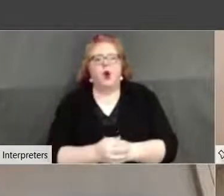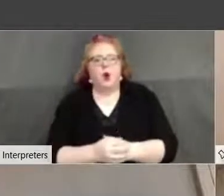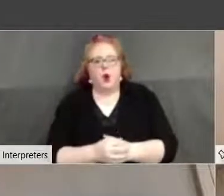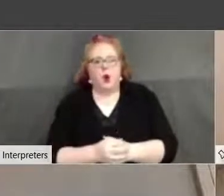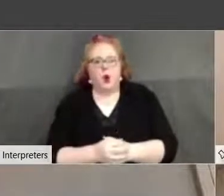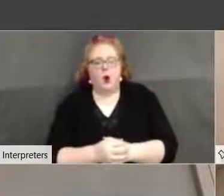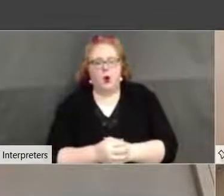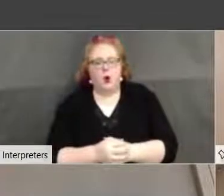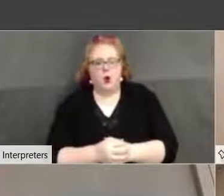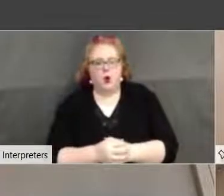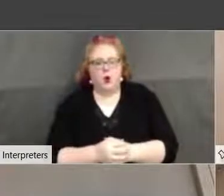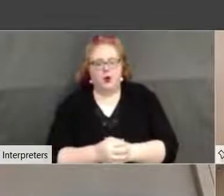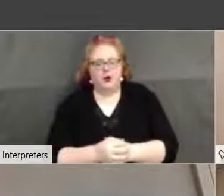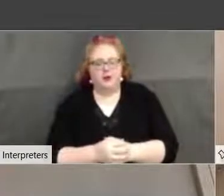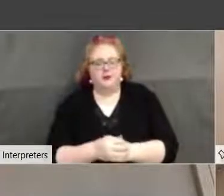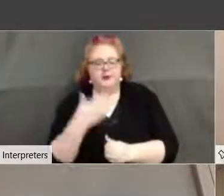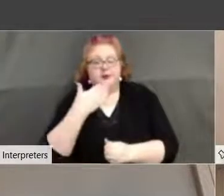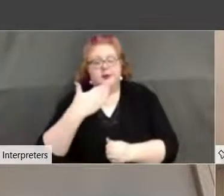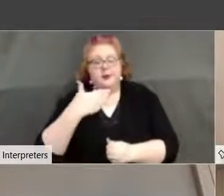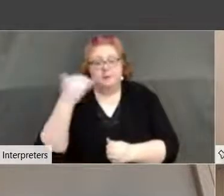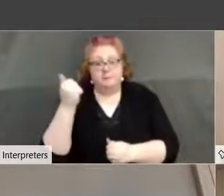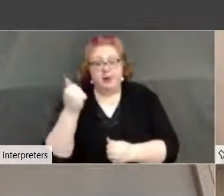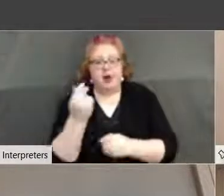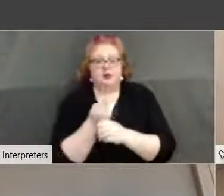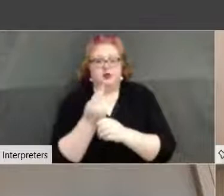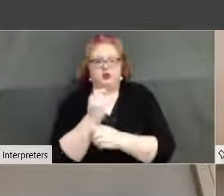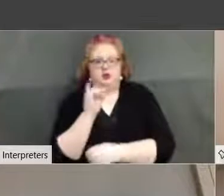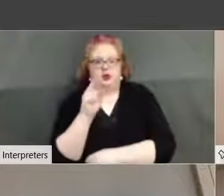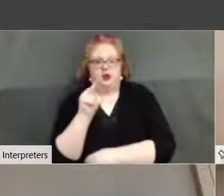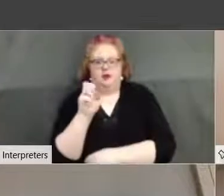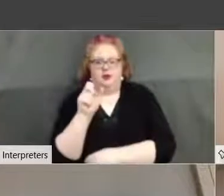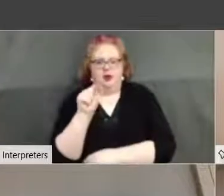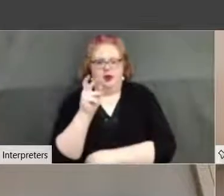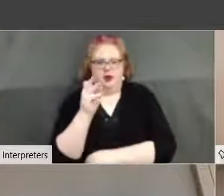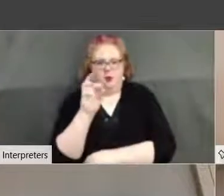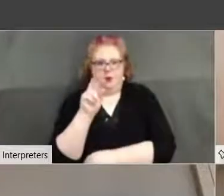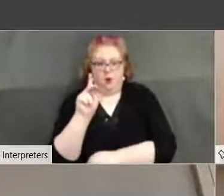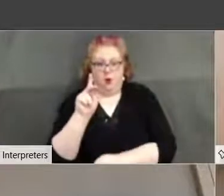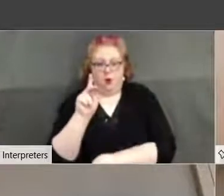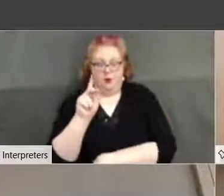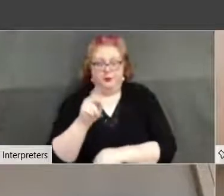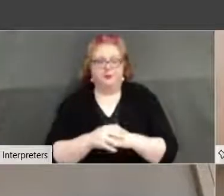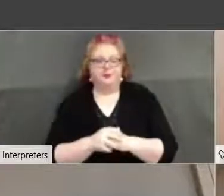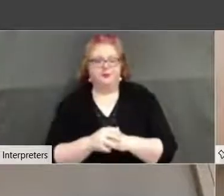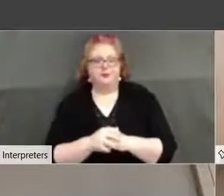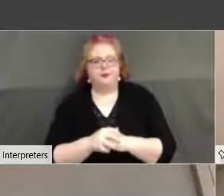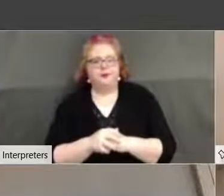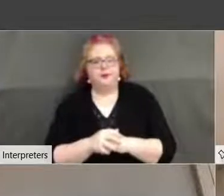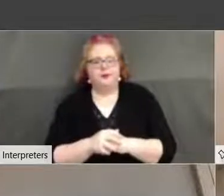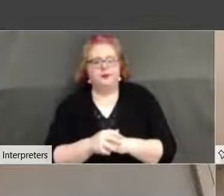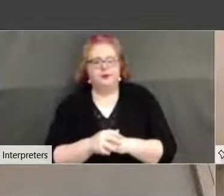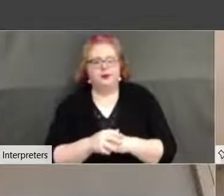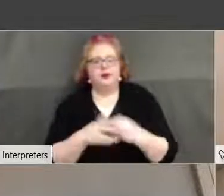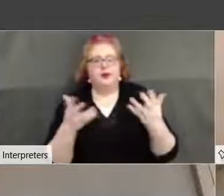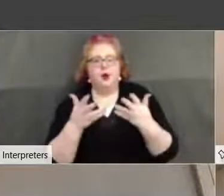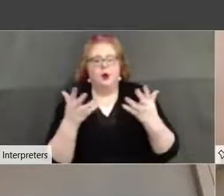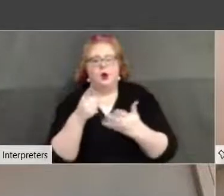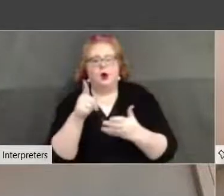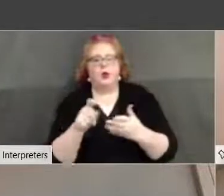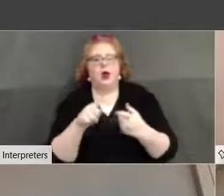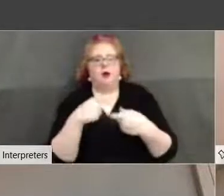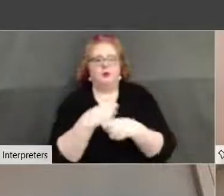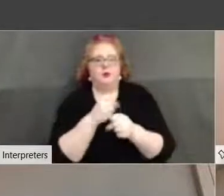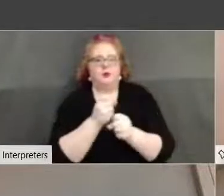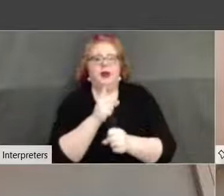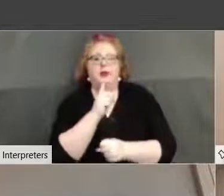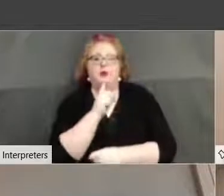of the network. That's the reason that it works. And what you have to make sure of is